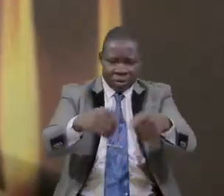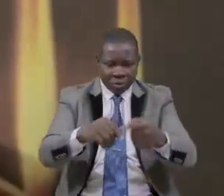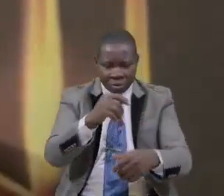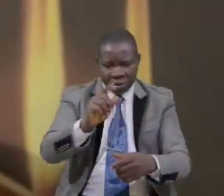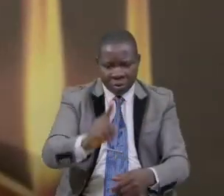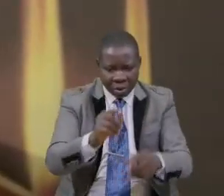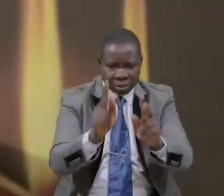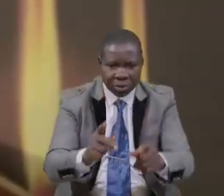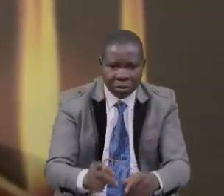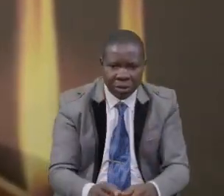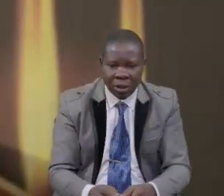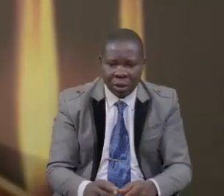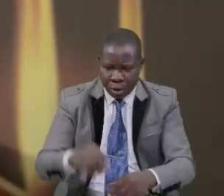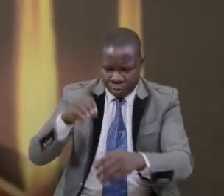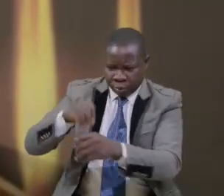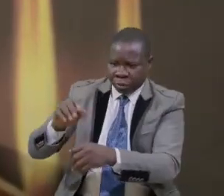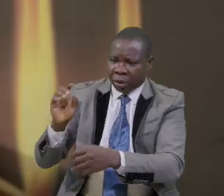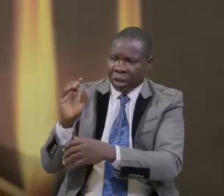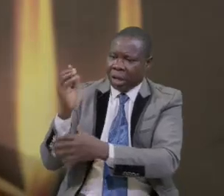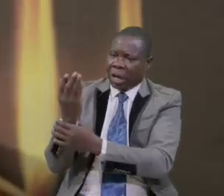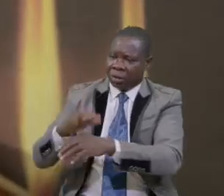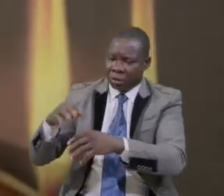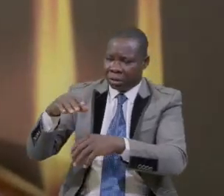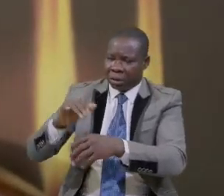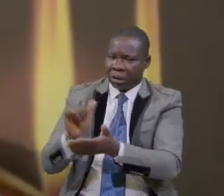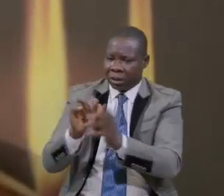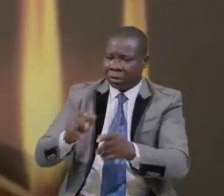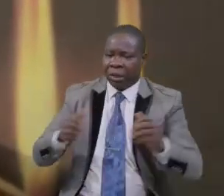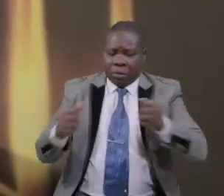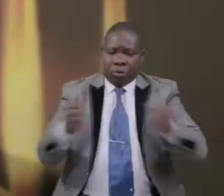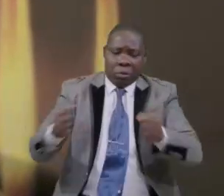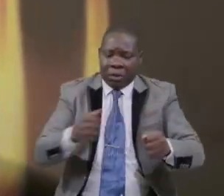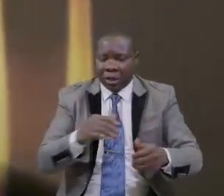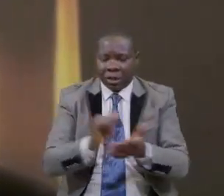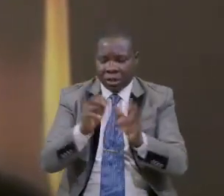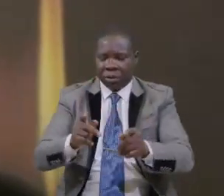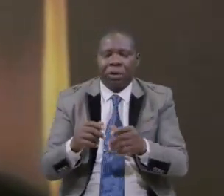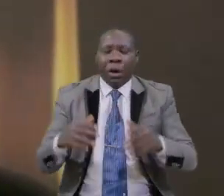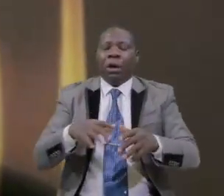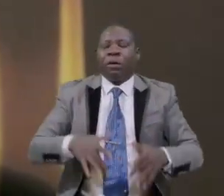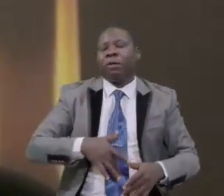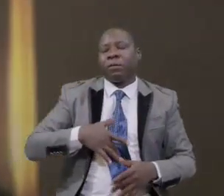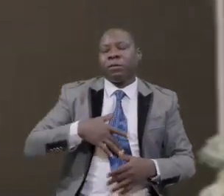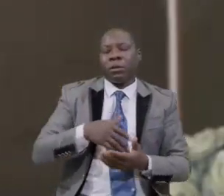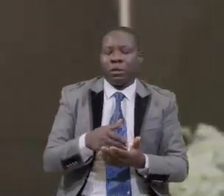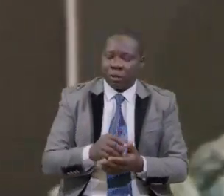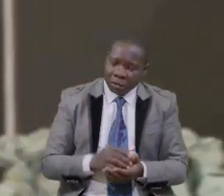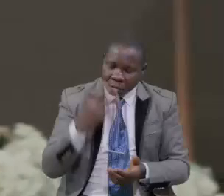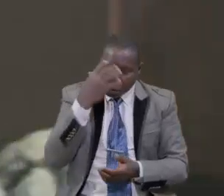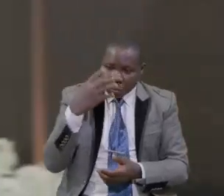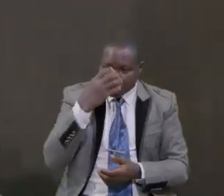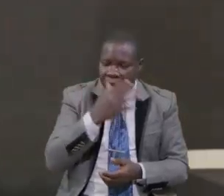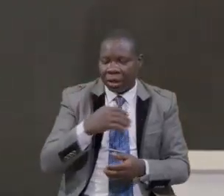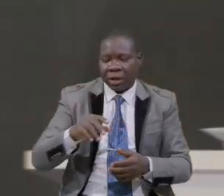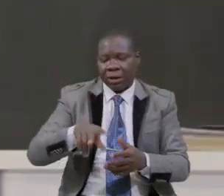him and shakes him like this so that that fellow feels dizzy and falls to the ground. My, look at anointing. That is